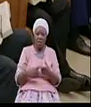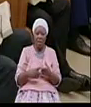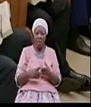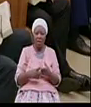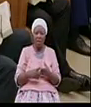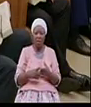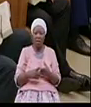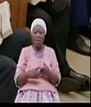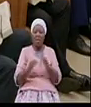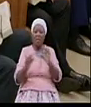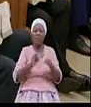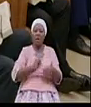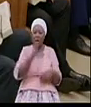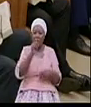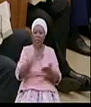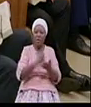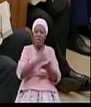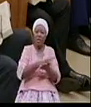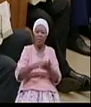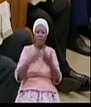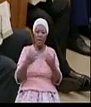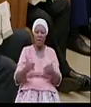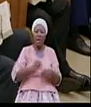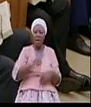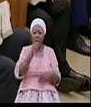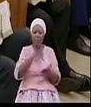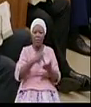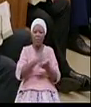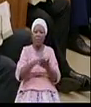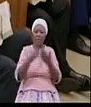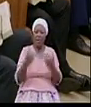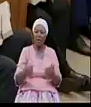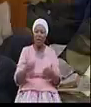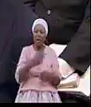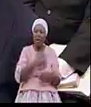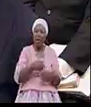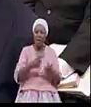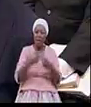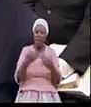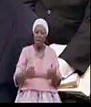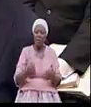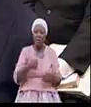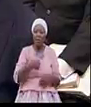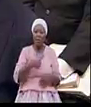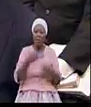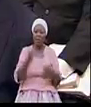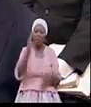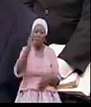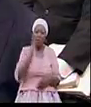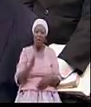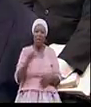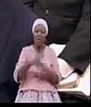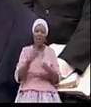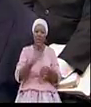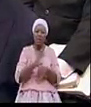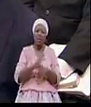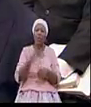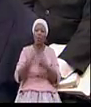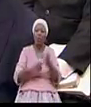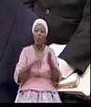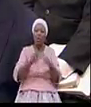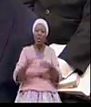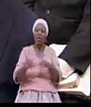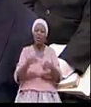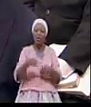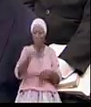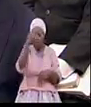I'm sanctified now? I'm purified now, and I'm now a preacher, a pastor. What do I do? Because now I'm